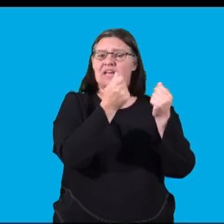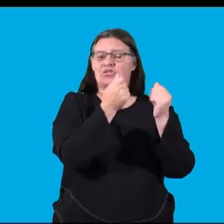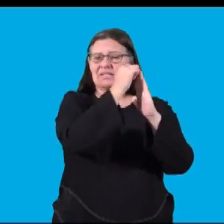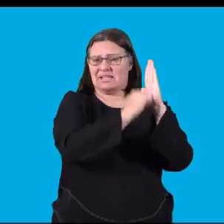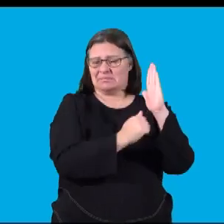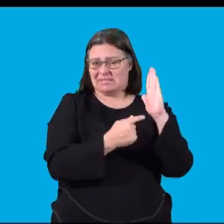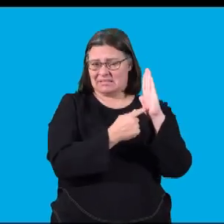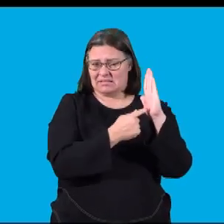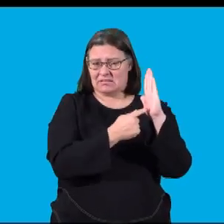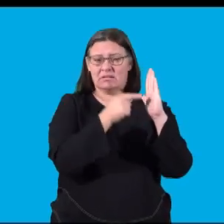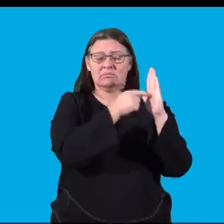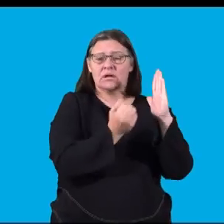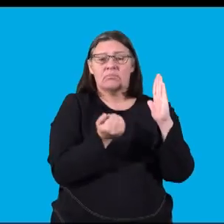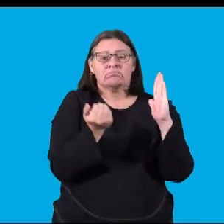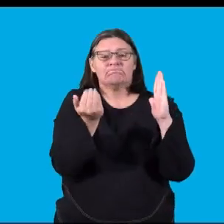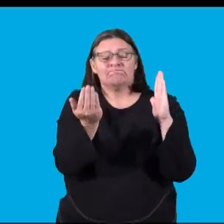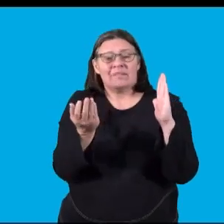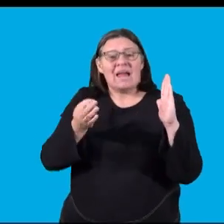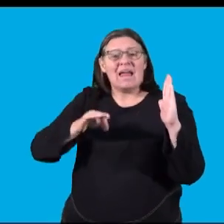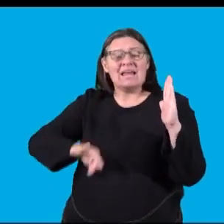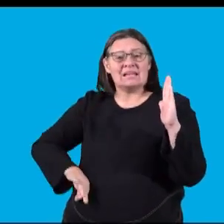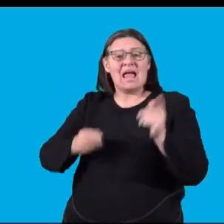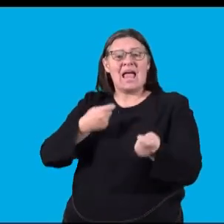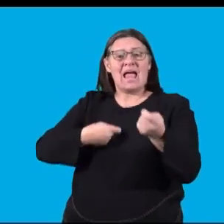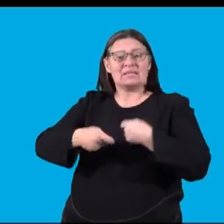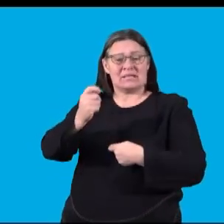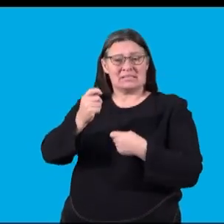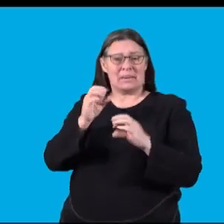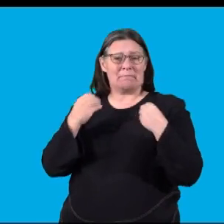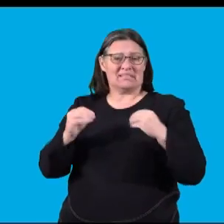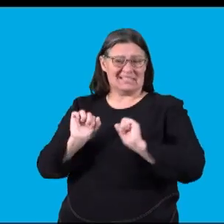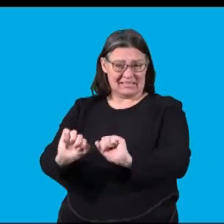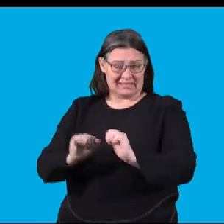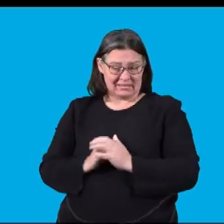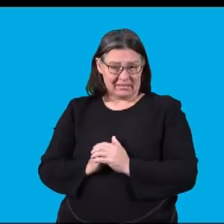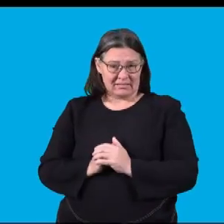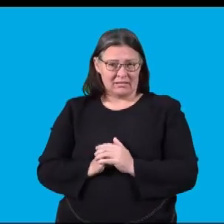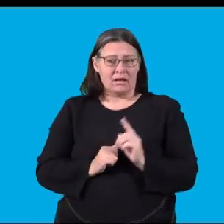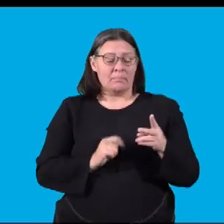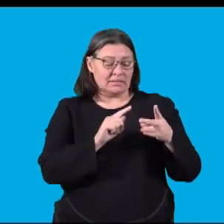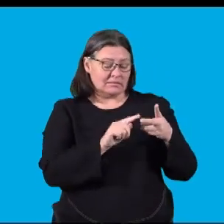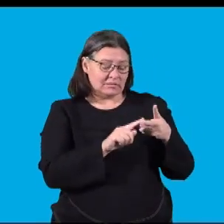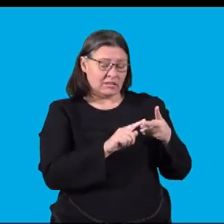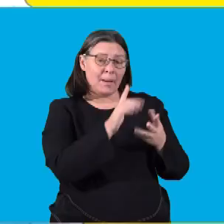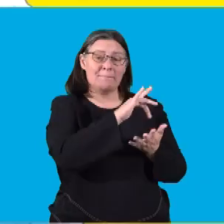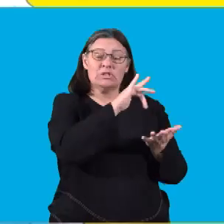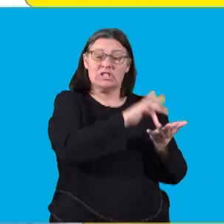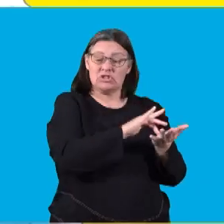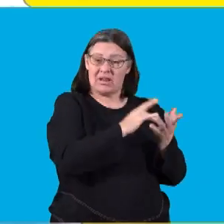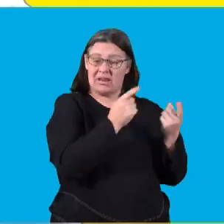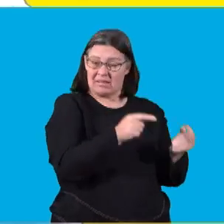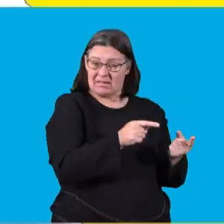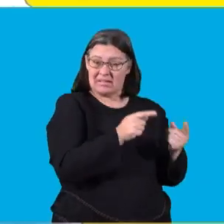a financial statement that presents the income and expenses of a business. But the statement of